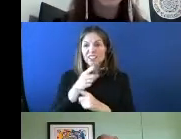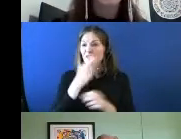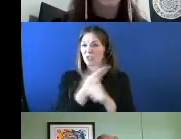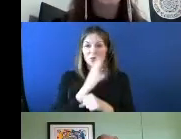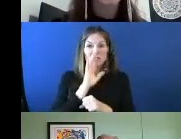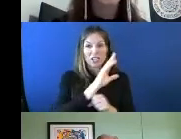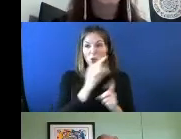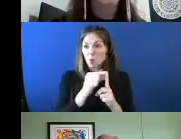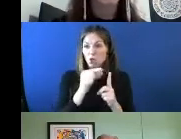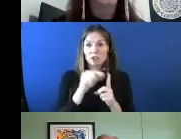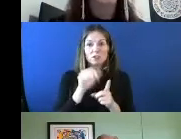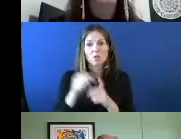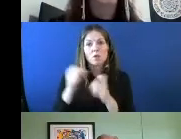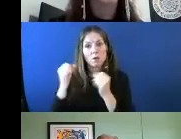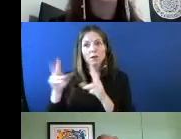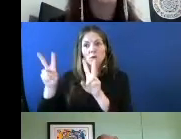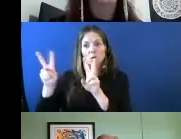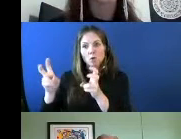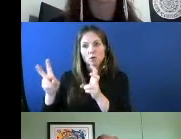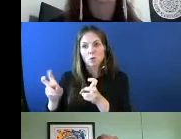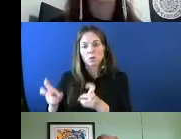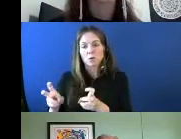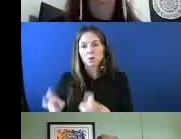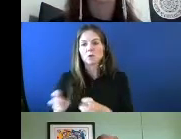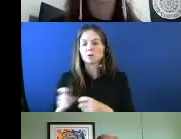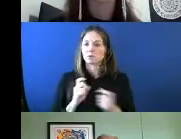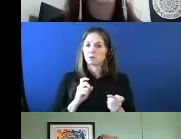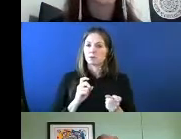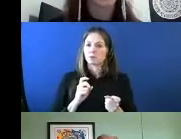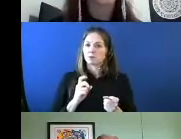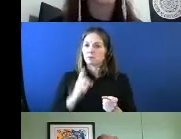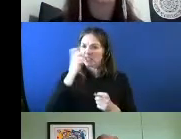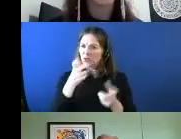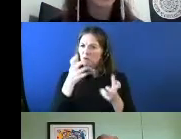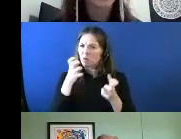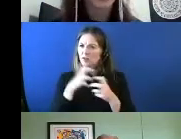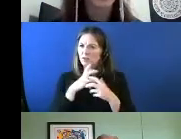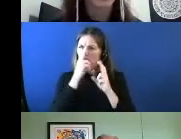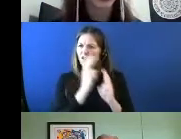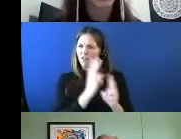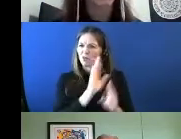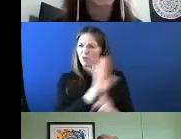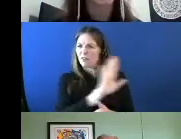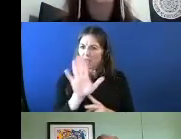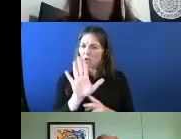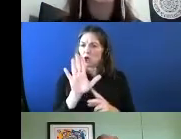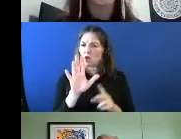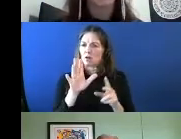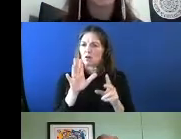And really it's our duty as researchers, right, to use those resources that we have to privilege these Indigenous